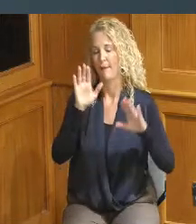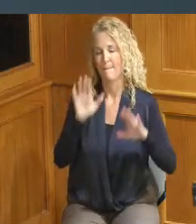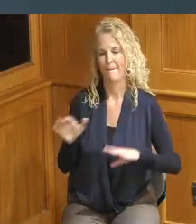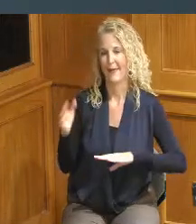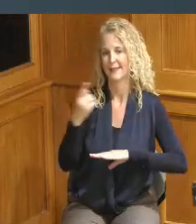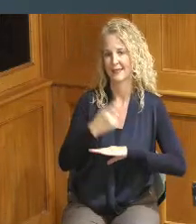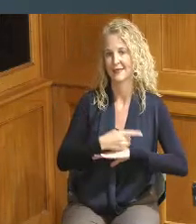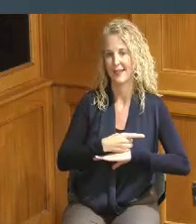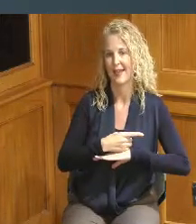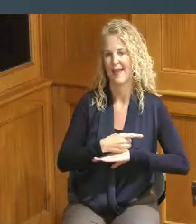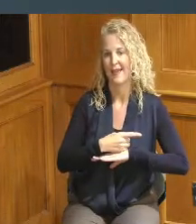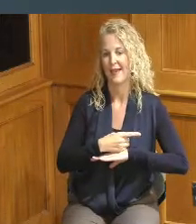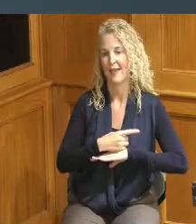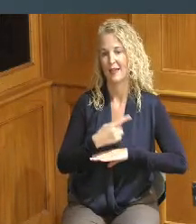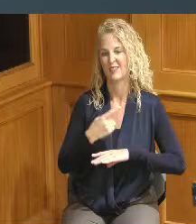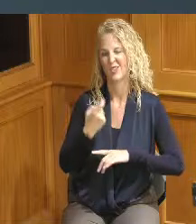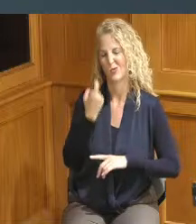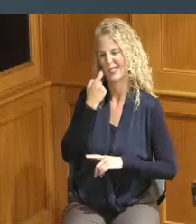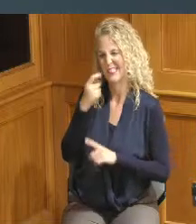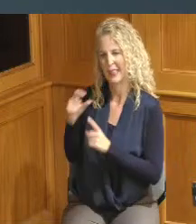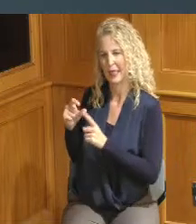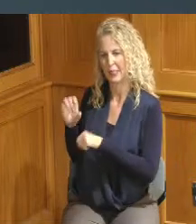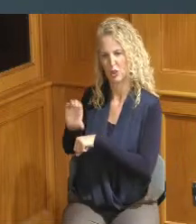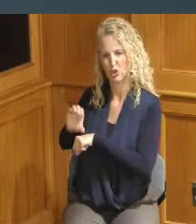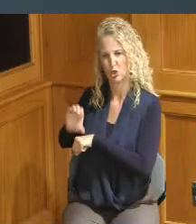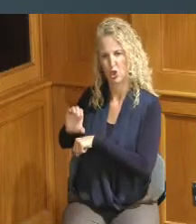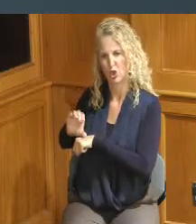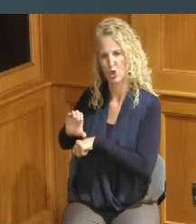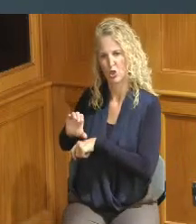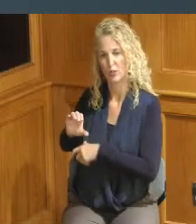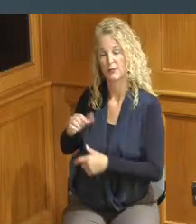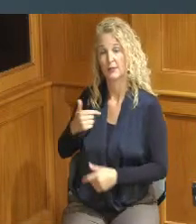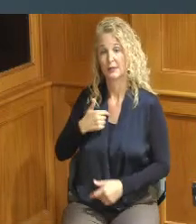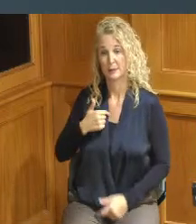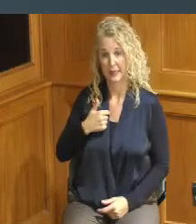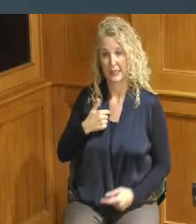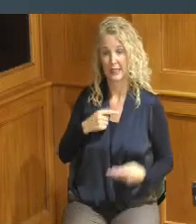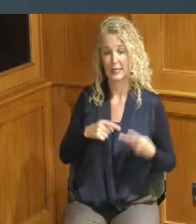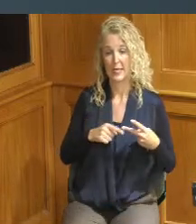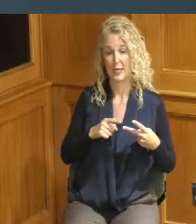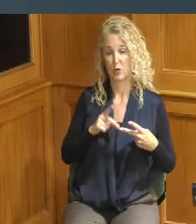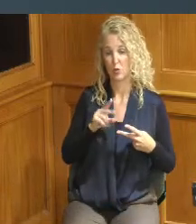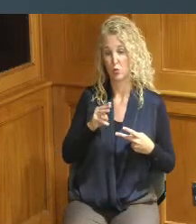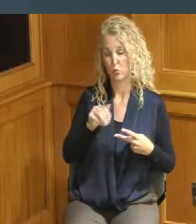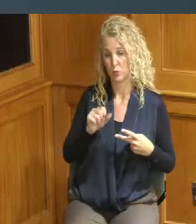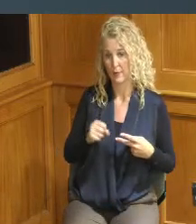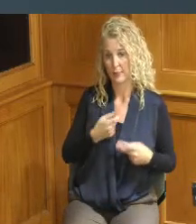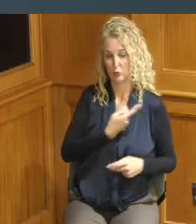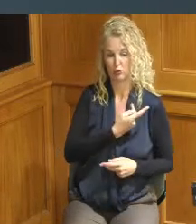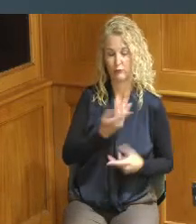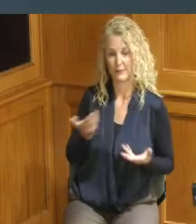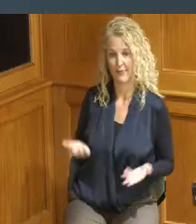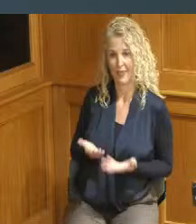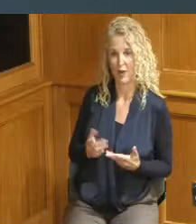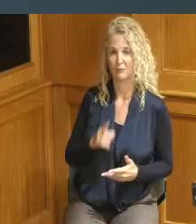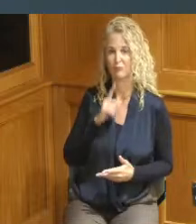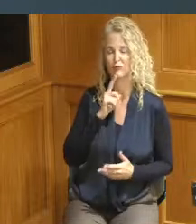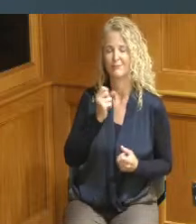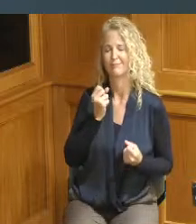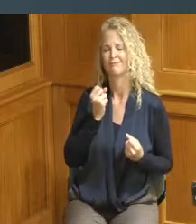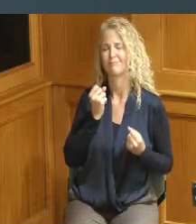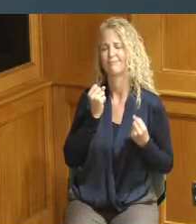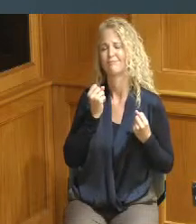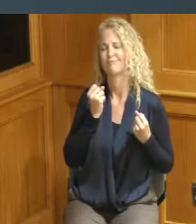At the Word of Deliverance, and myself and Commissioner Dumas was there, and it was hundreds